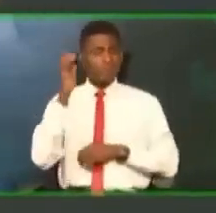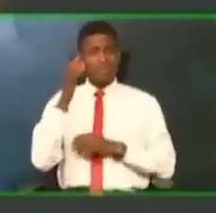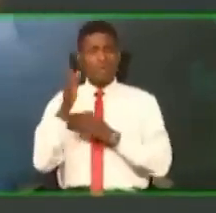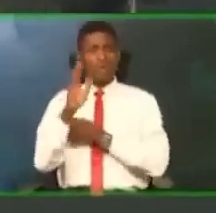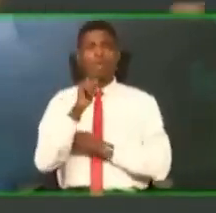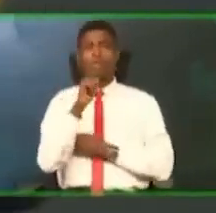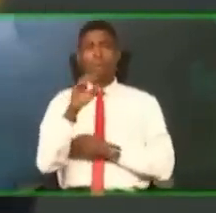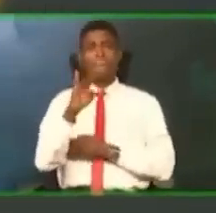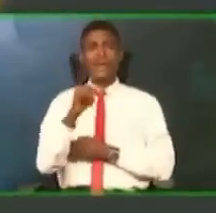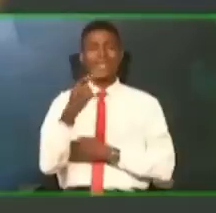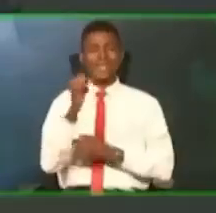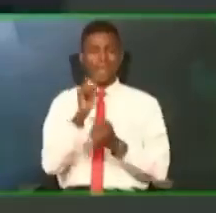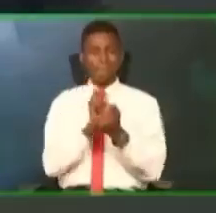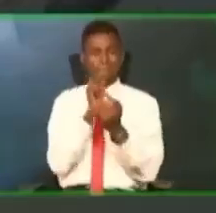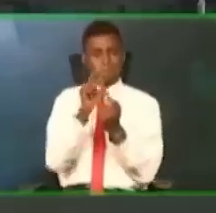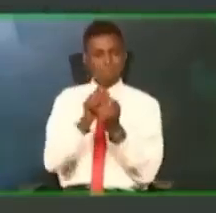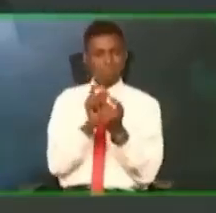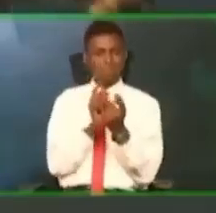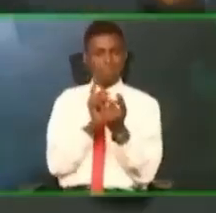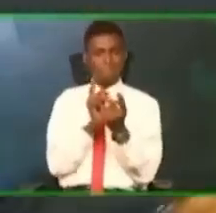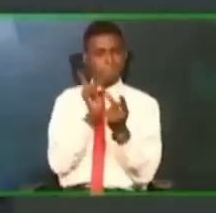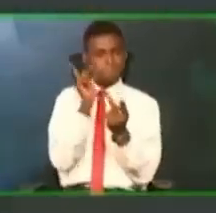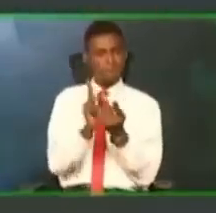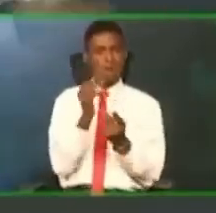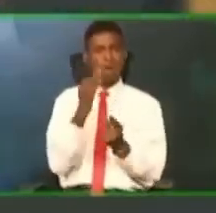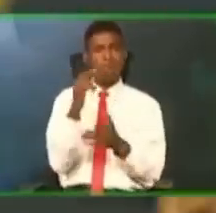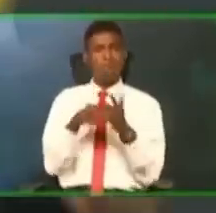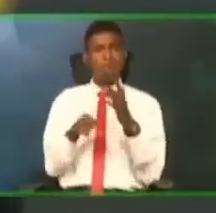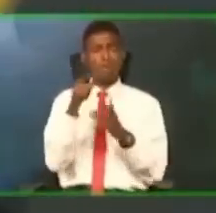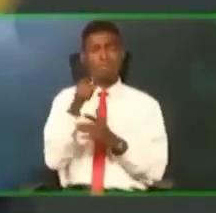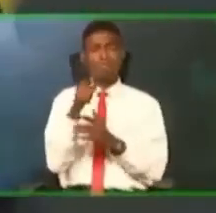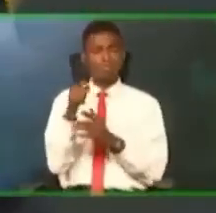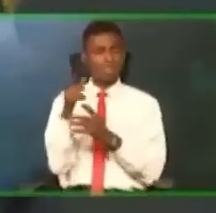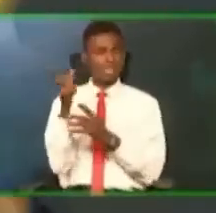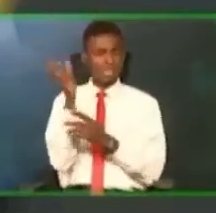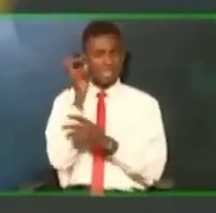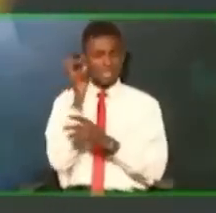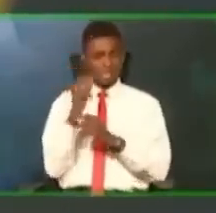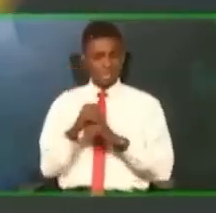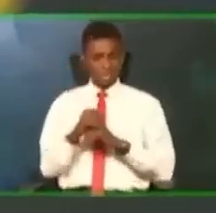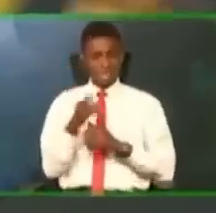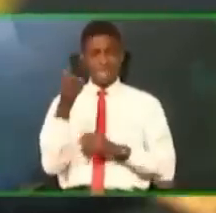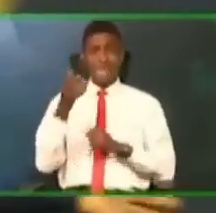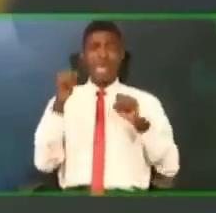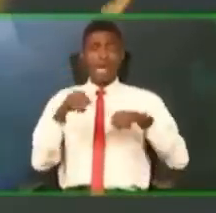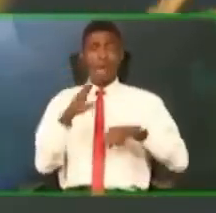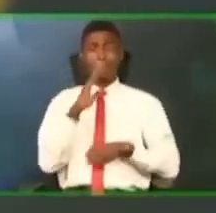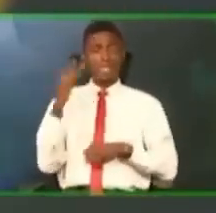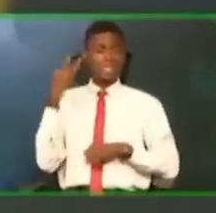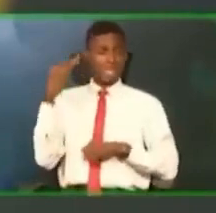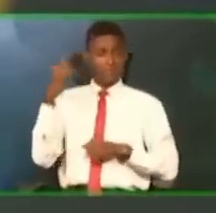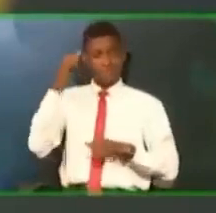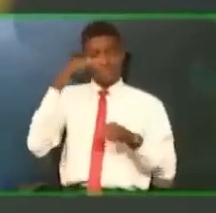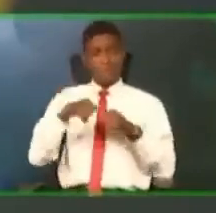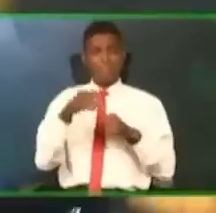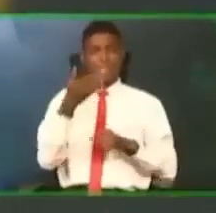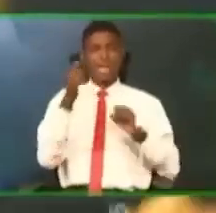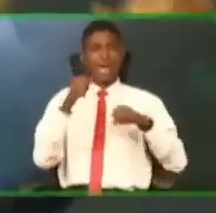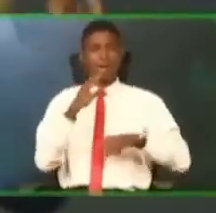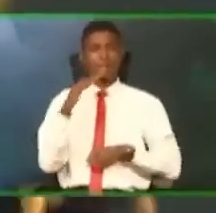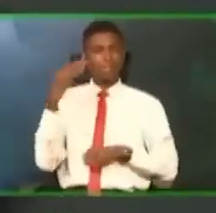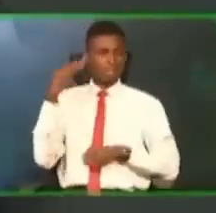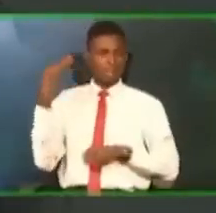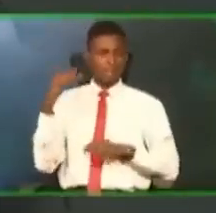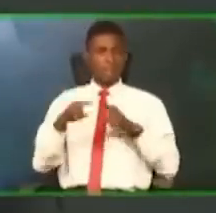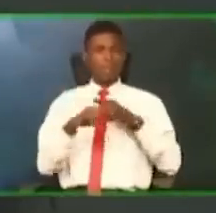accuracy of what you think, not by the charismatism that happened. Remember, there can be sound and rain, but then the